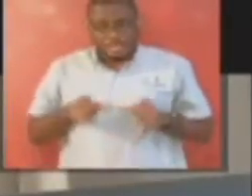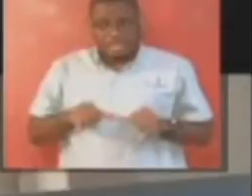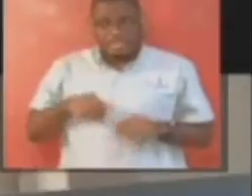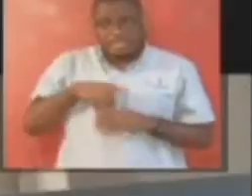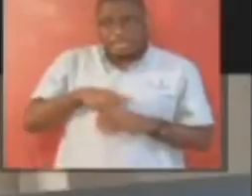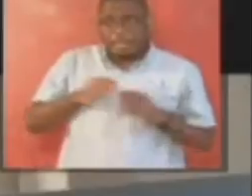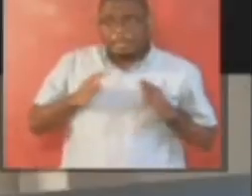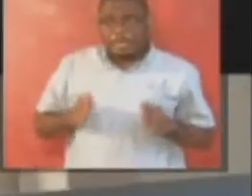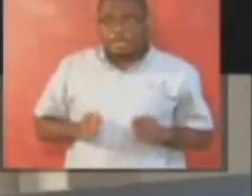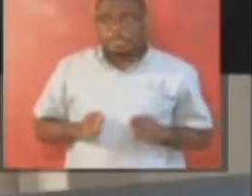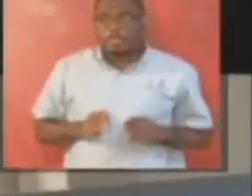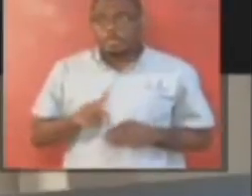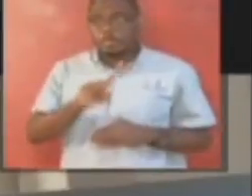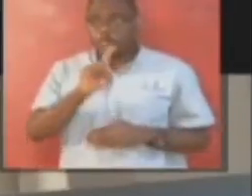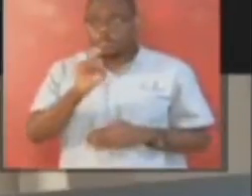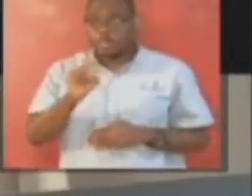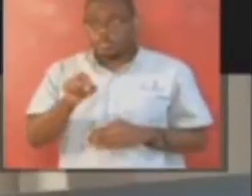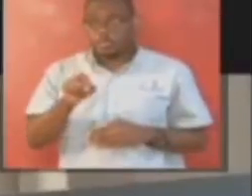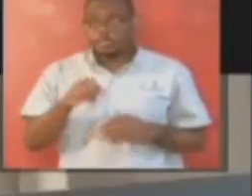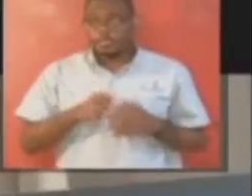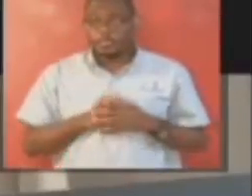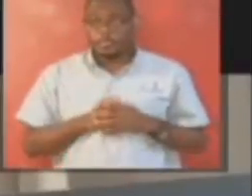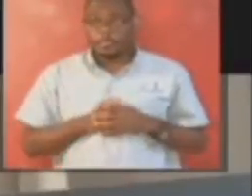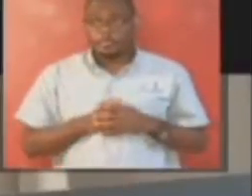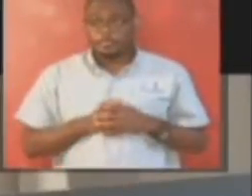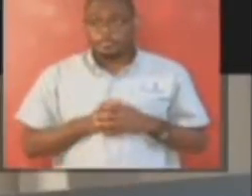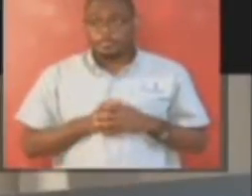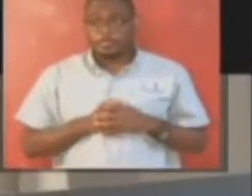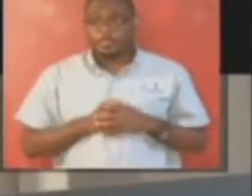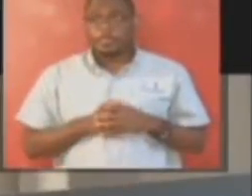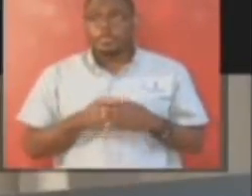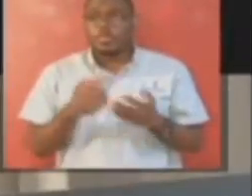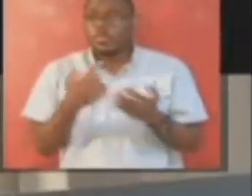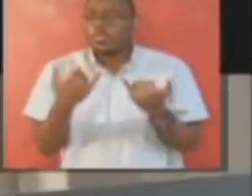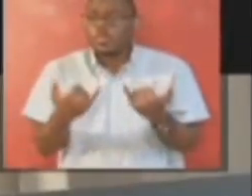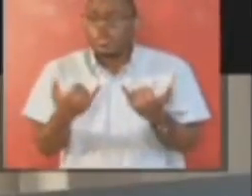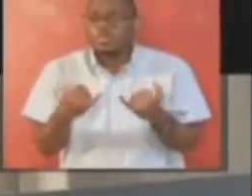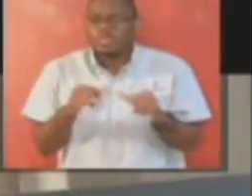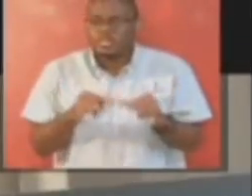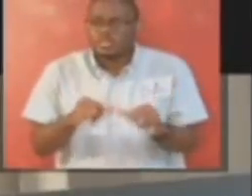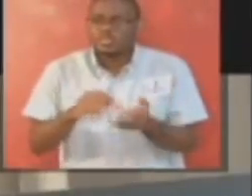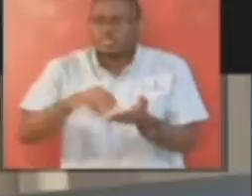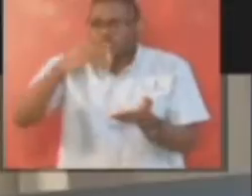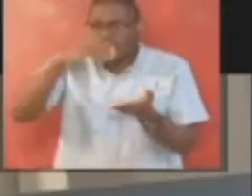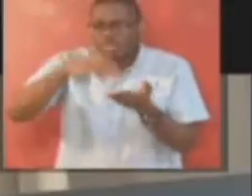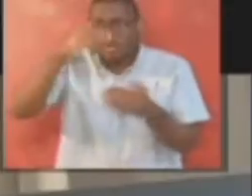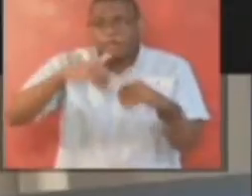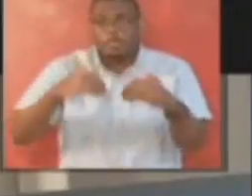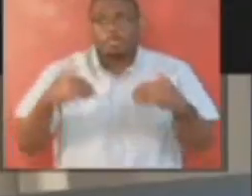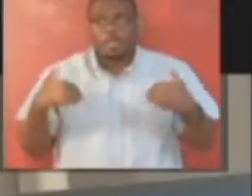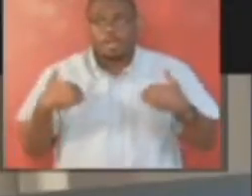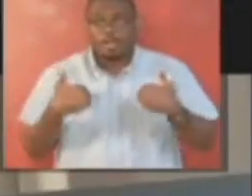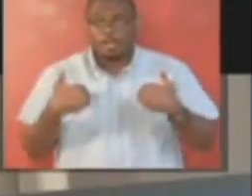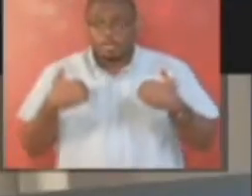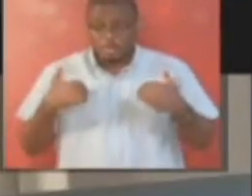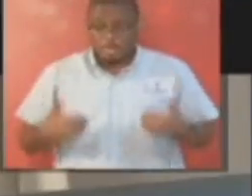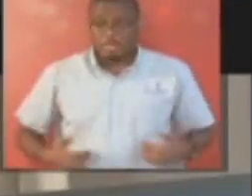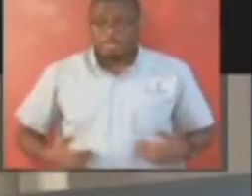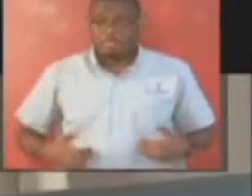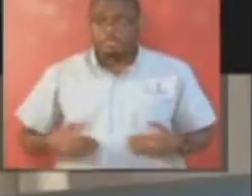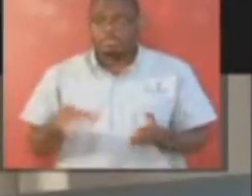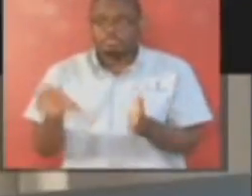second question, Dr. Parasram, we are still learning about animal hosts and virus transmissibility